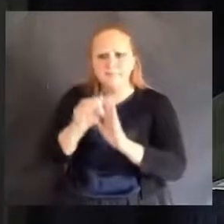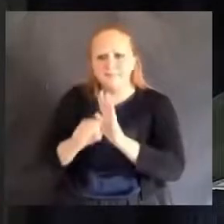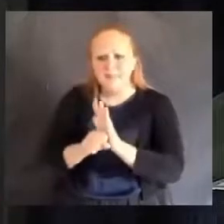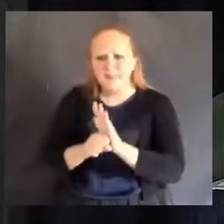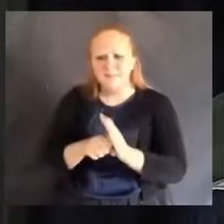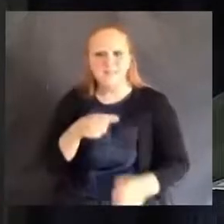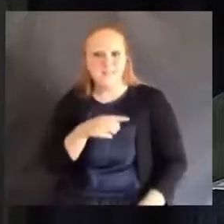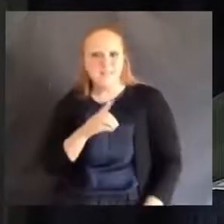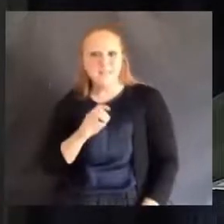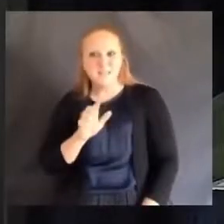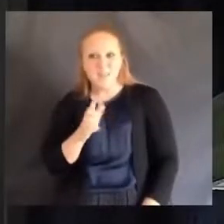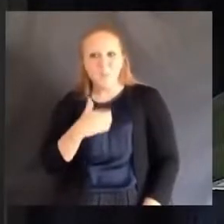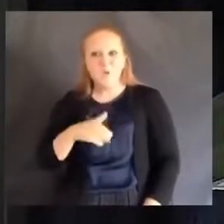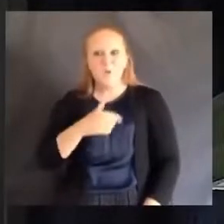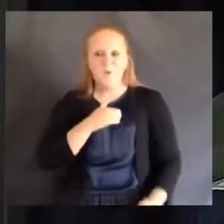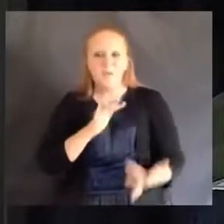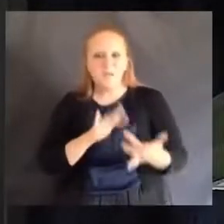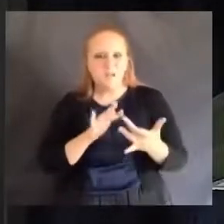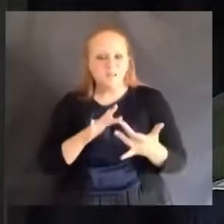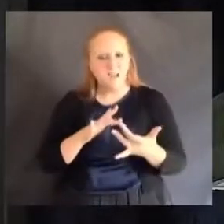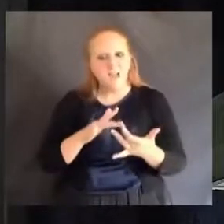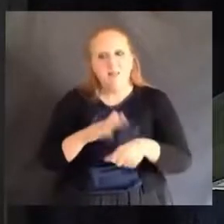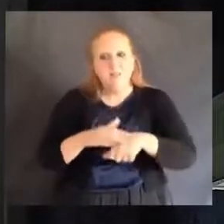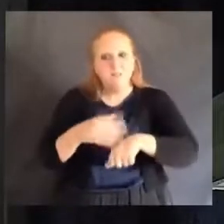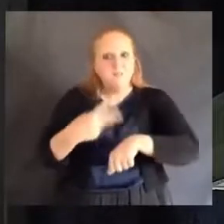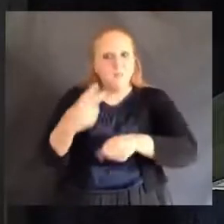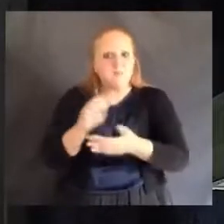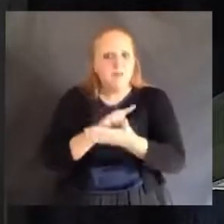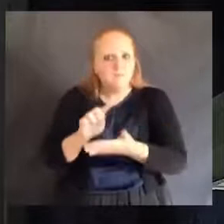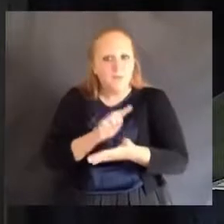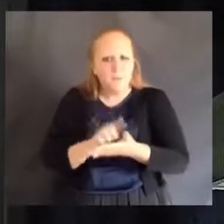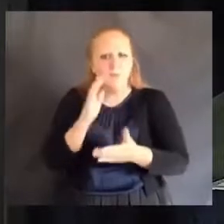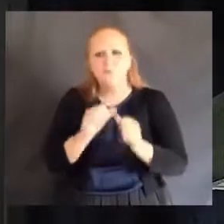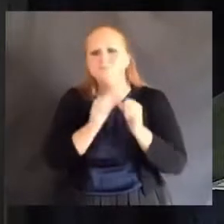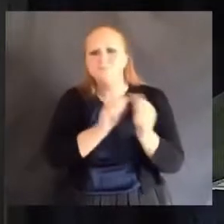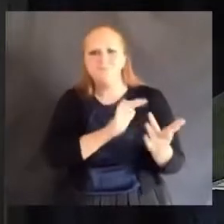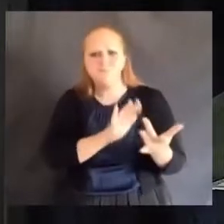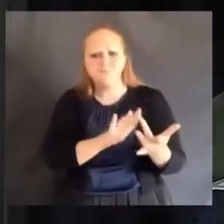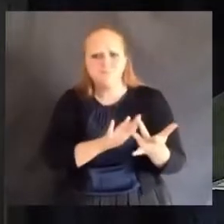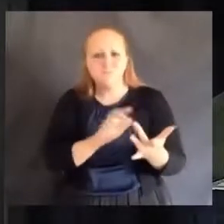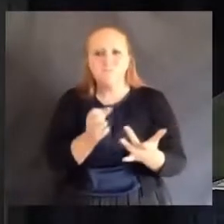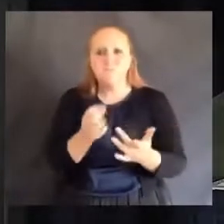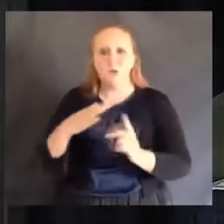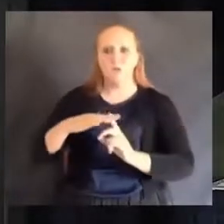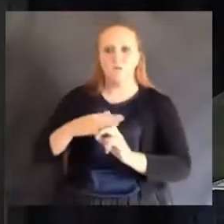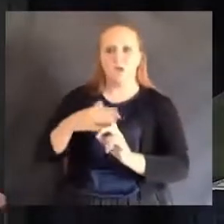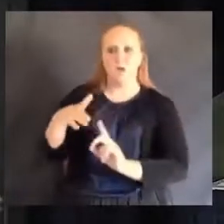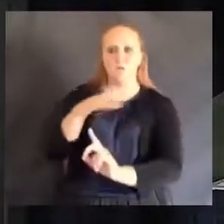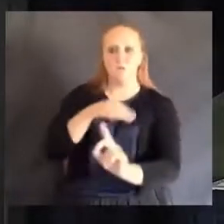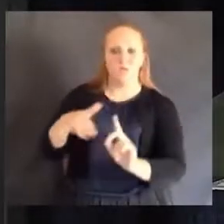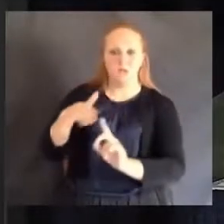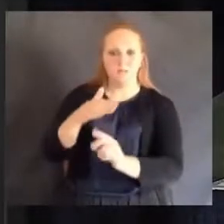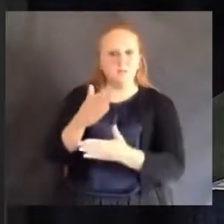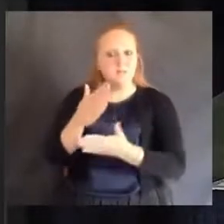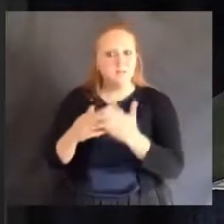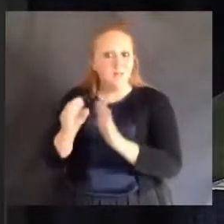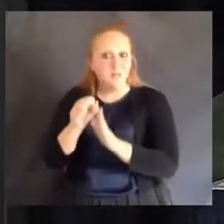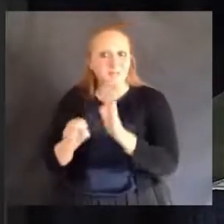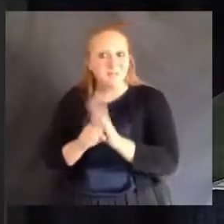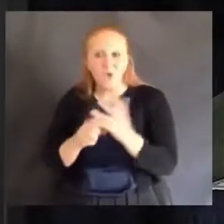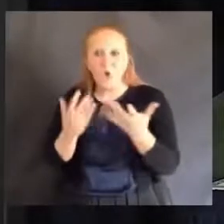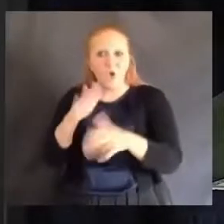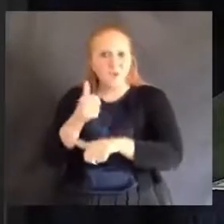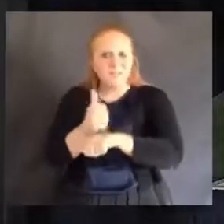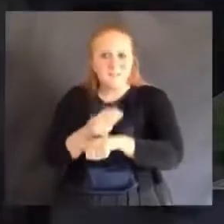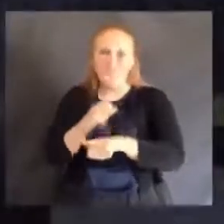twice weekly, and we will continue to talk to them. But just remember, in context, there are a lot of states around the country that have done blanket quarantines for anybody coming in, and so there's